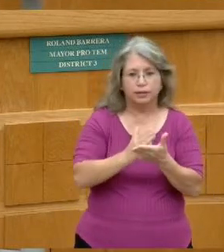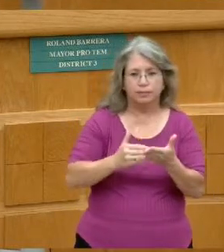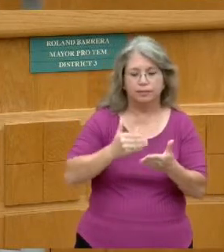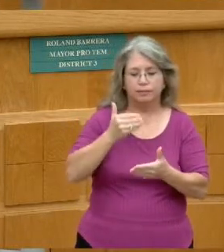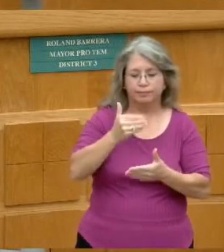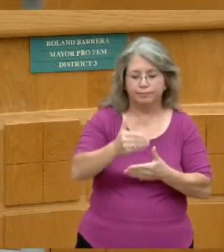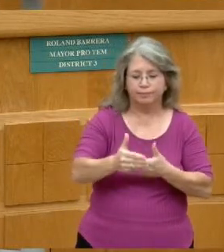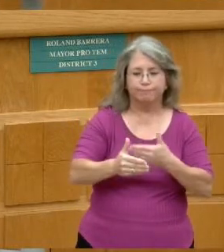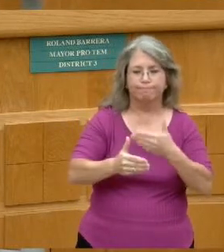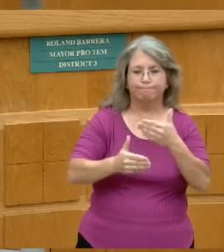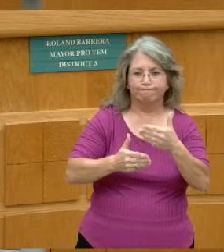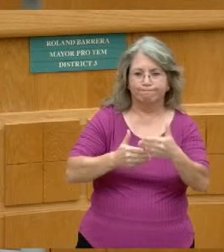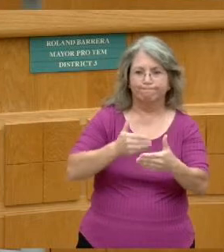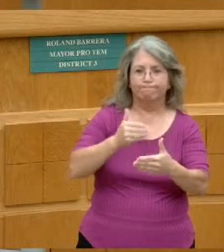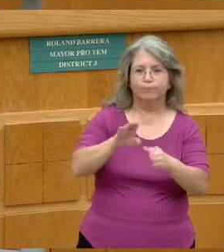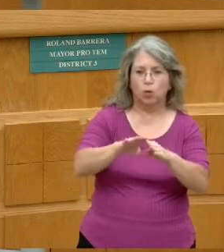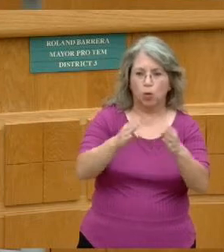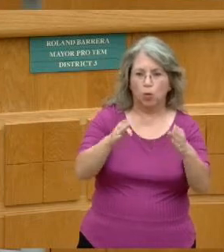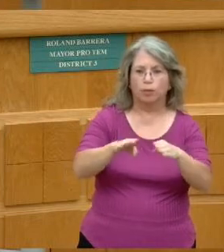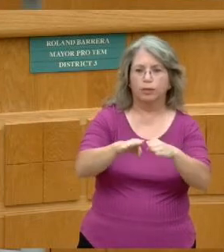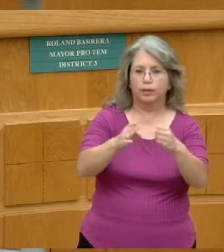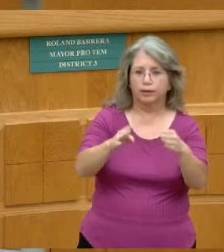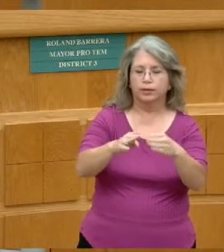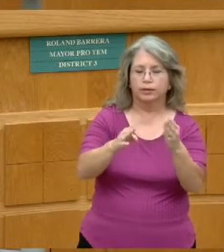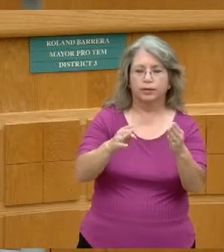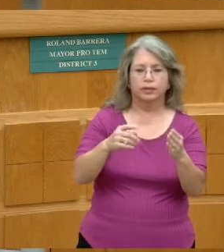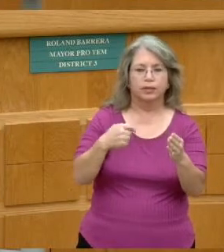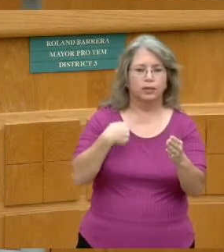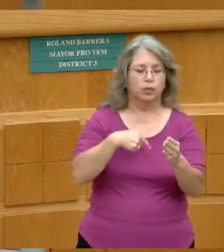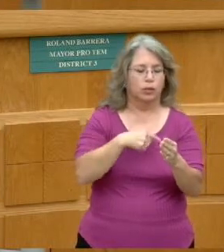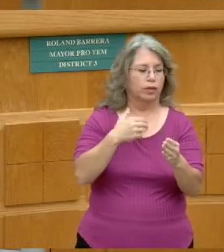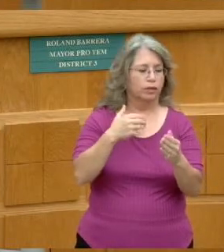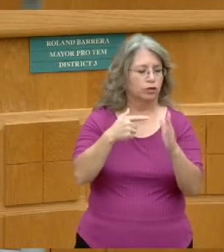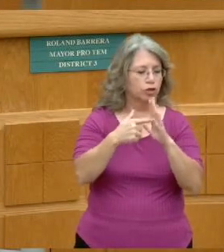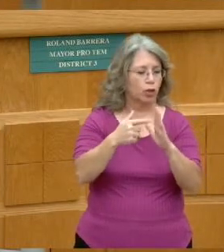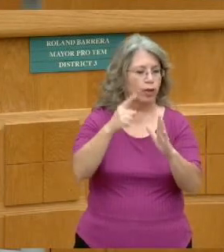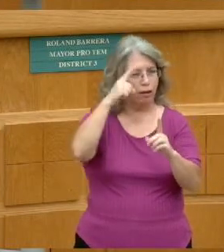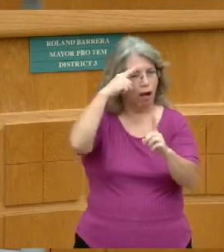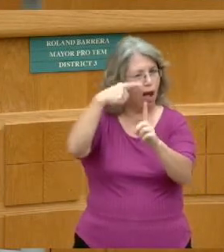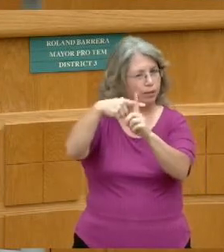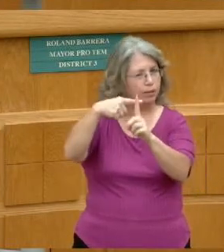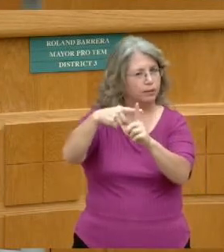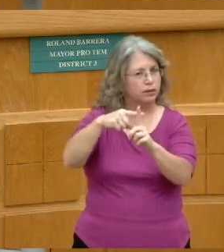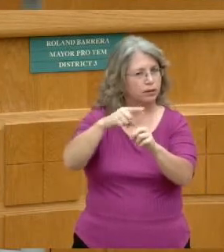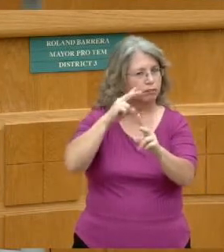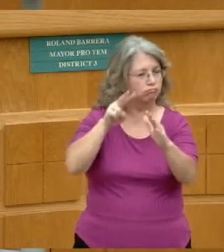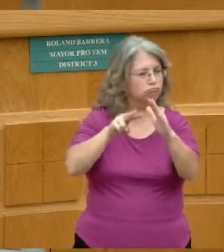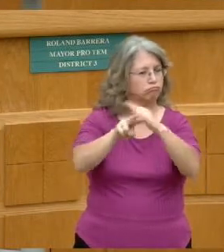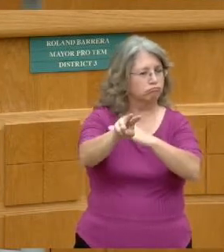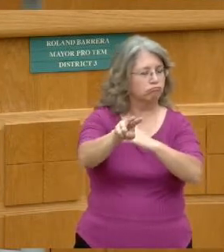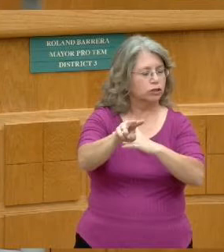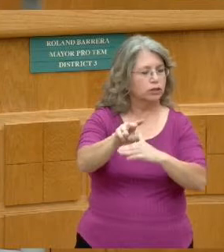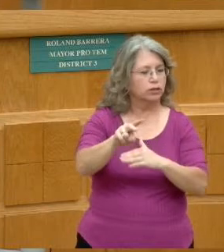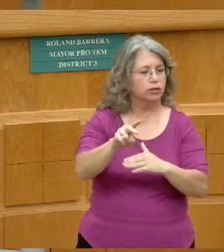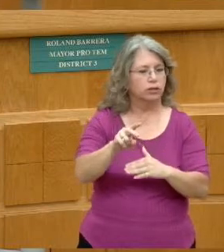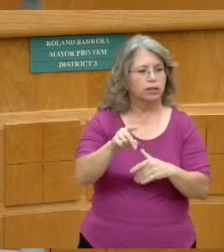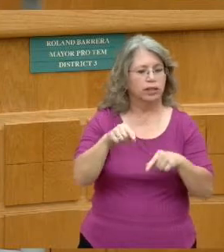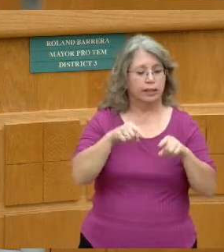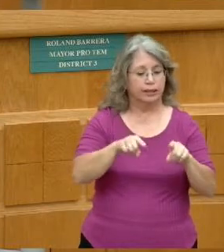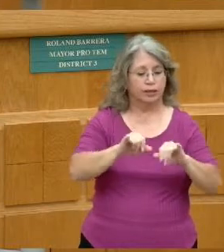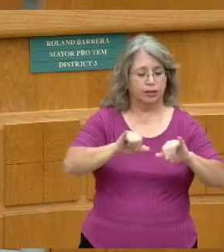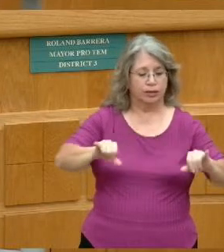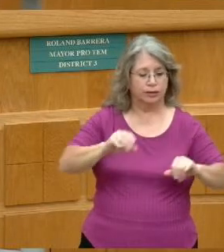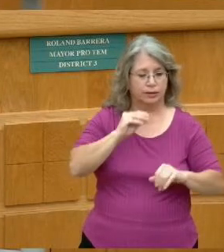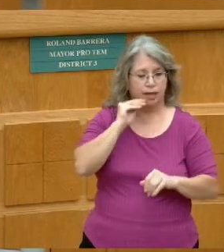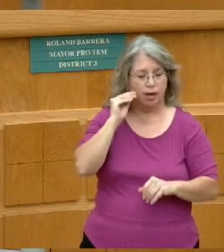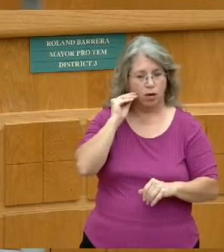optimistic look at what things are, at what's happening here during the stay-at-home order. We're going to ignore the